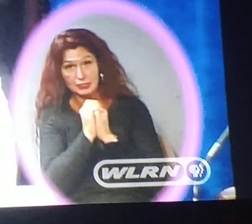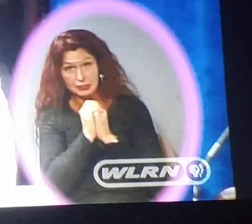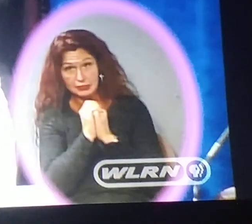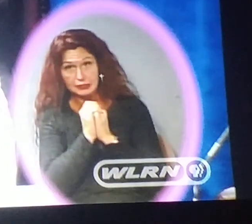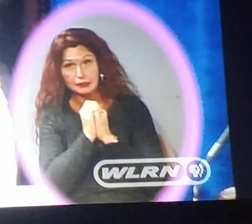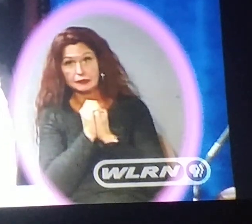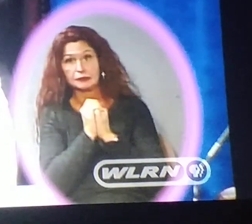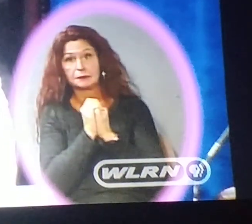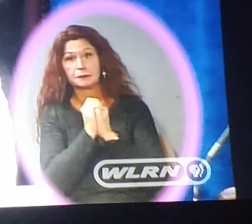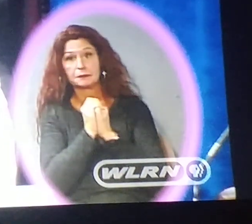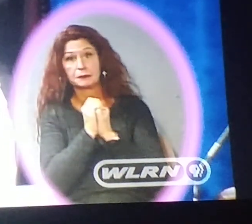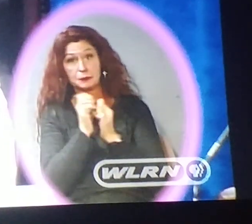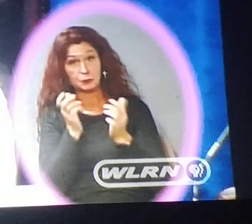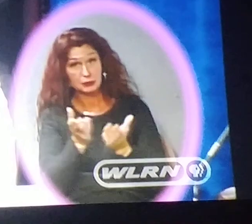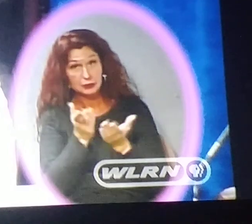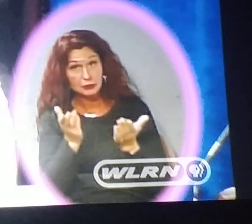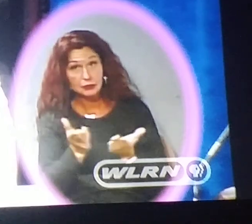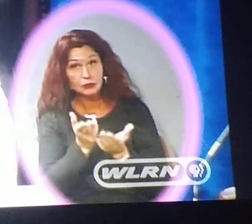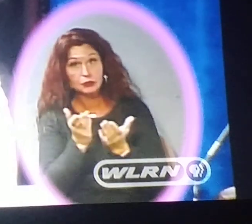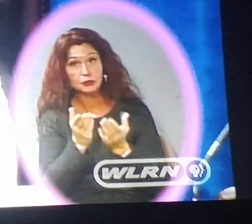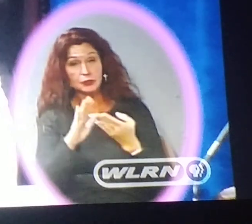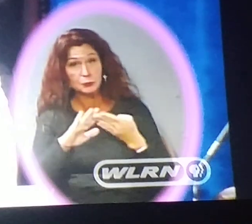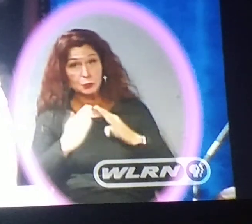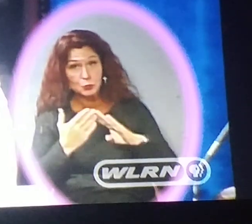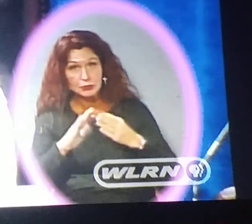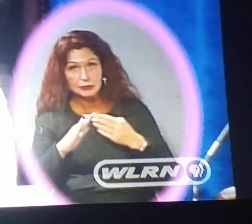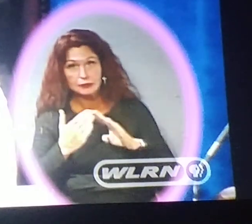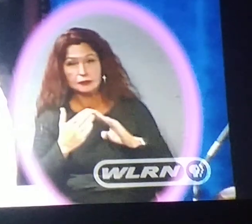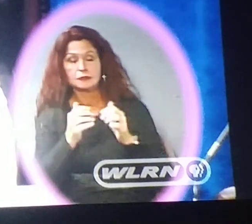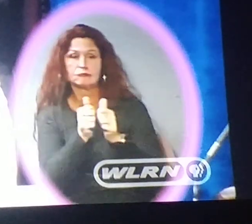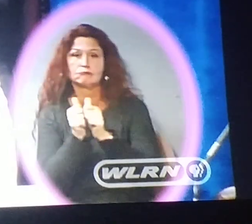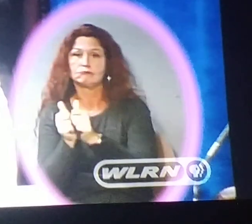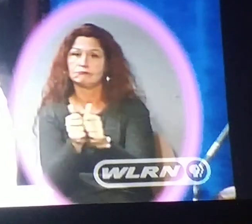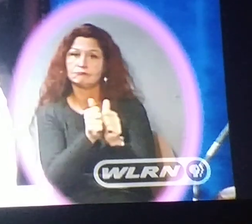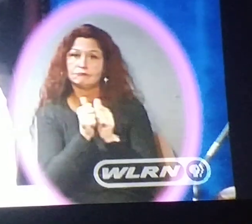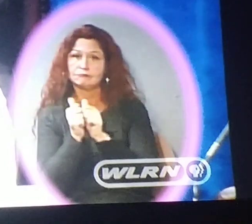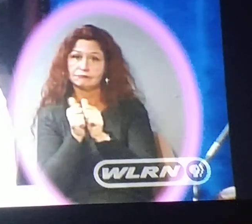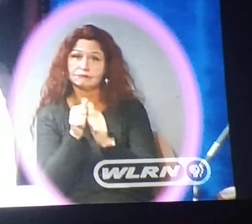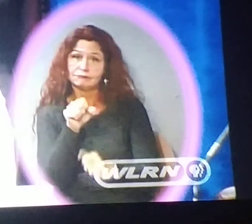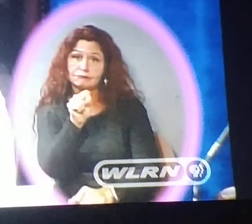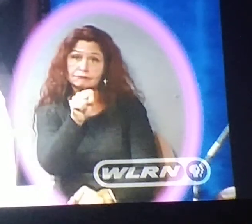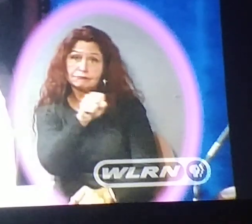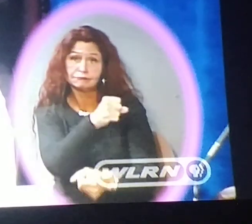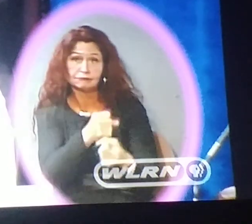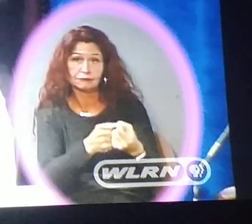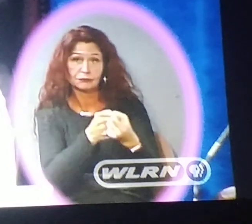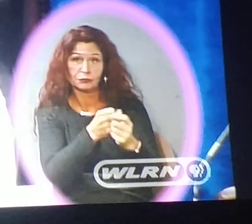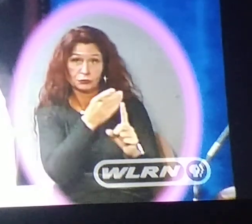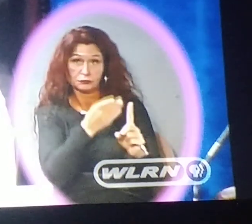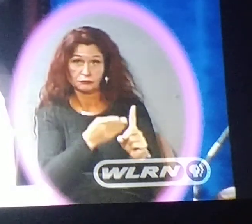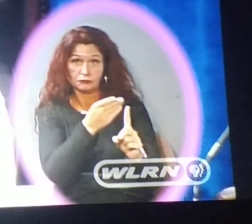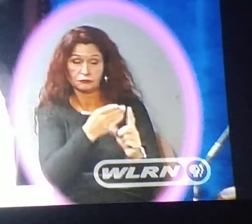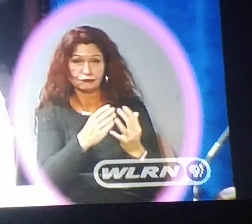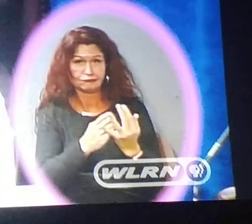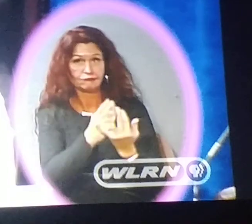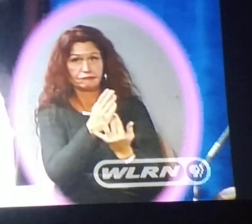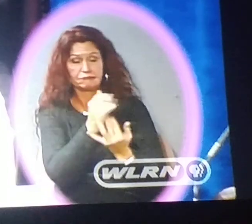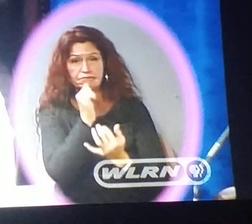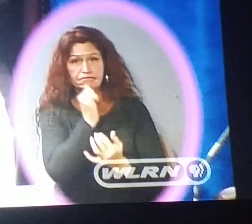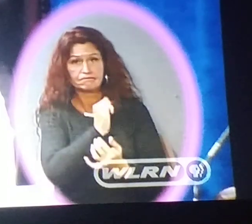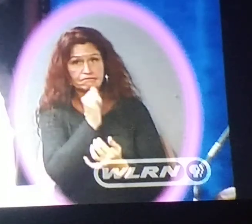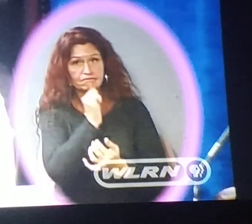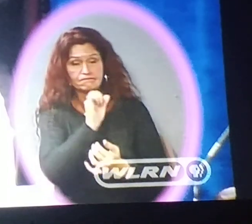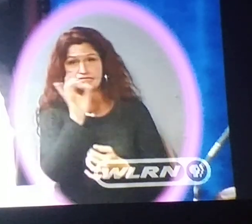we're here as a community together, supporting you as you go through this